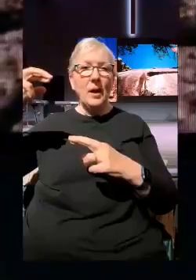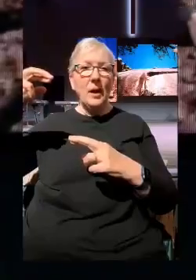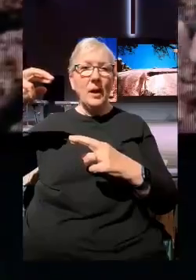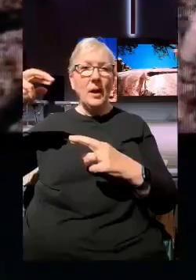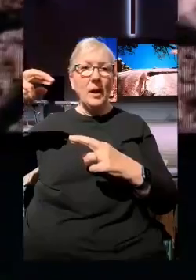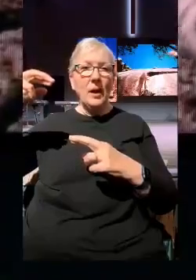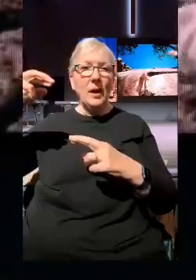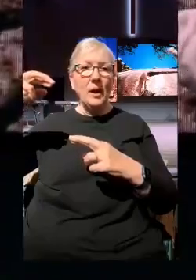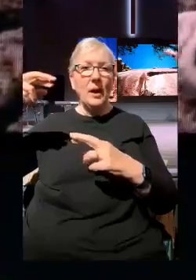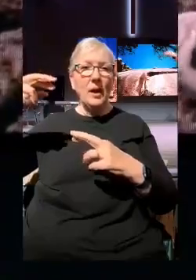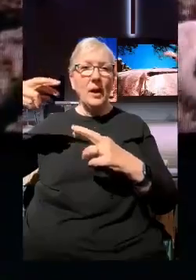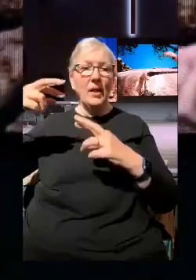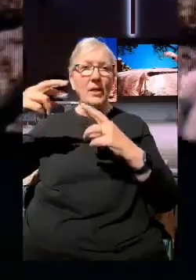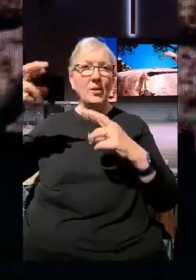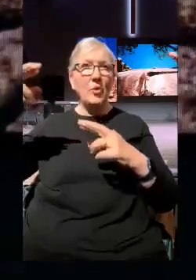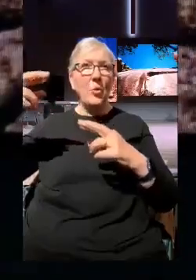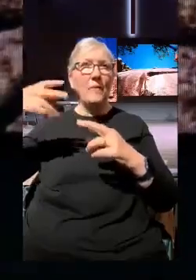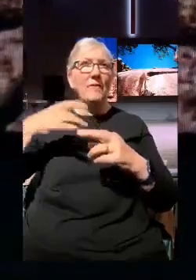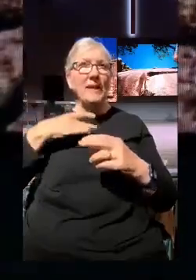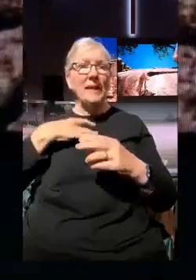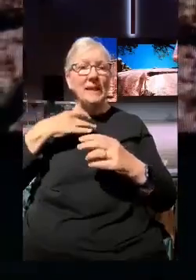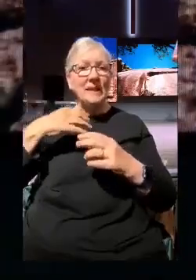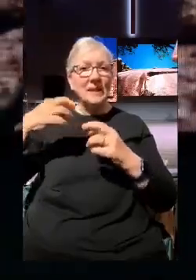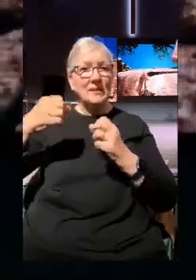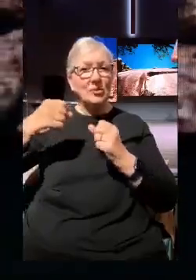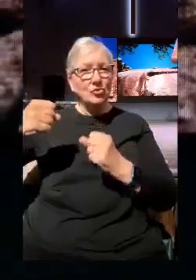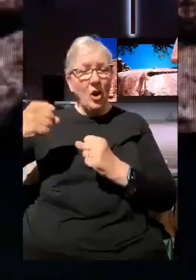feel perfectly secure.